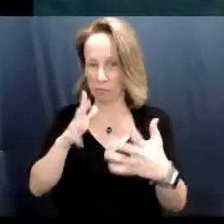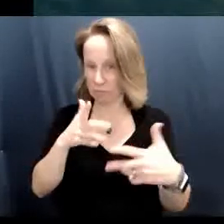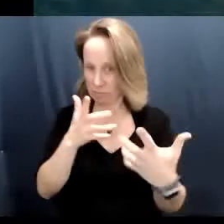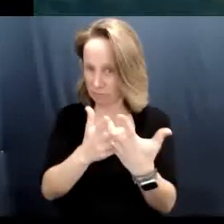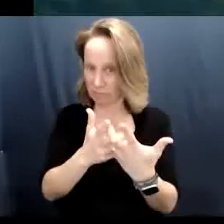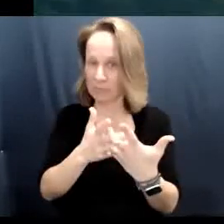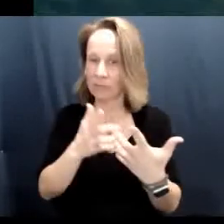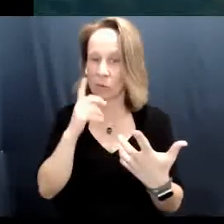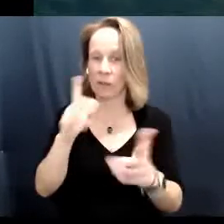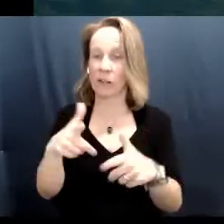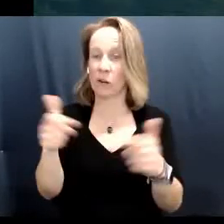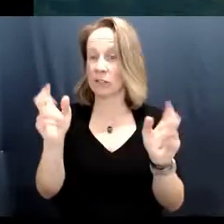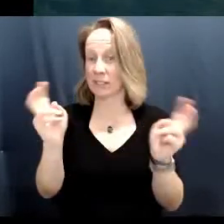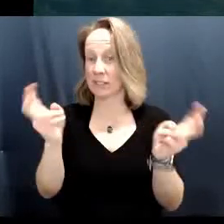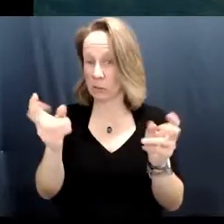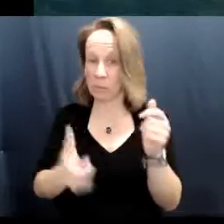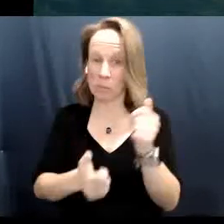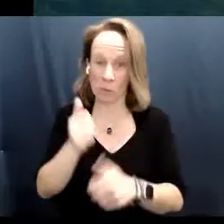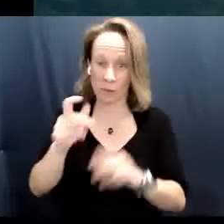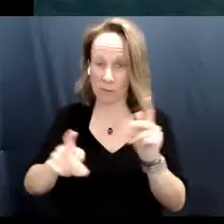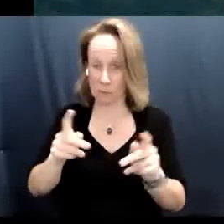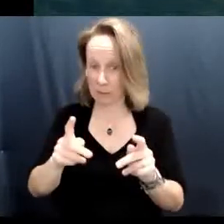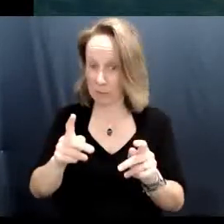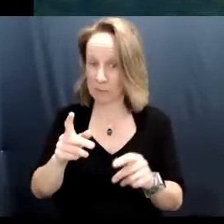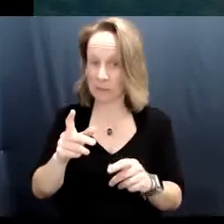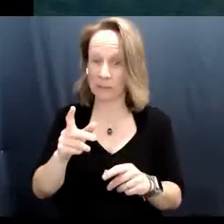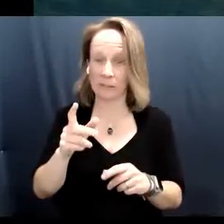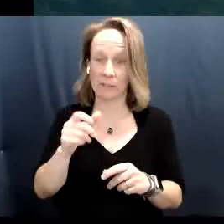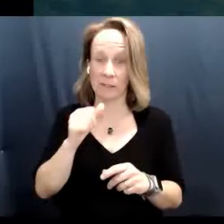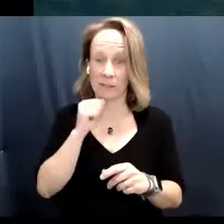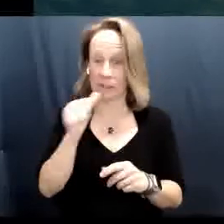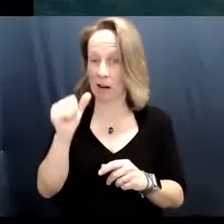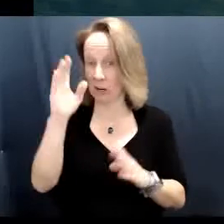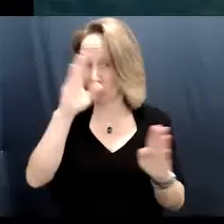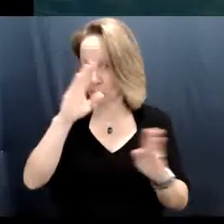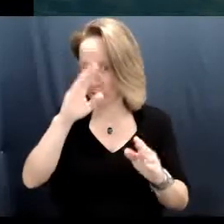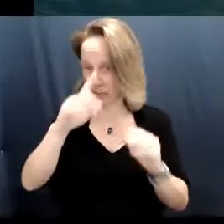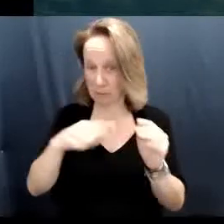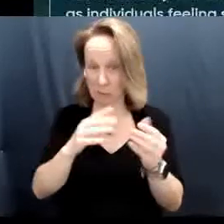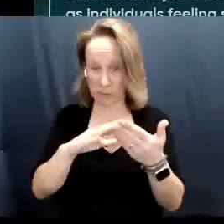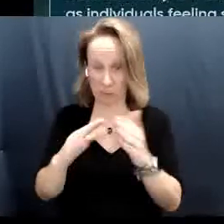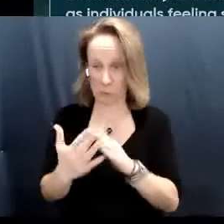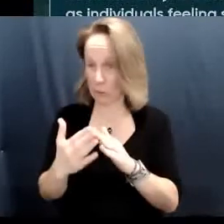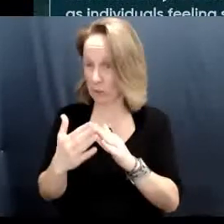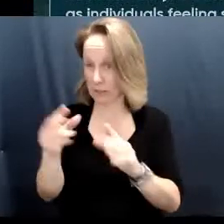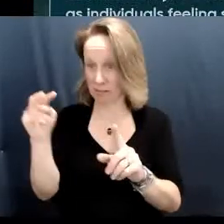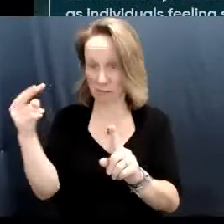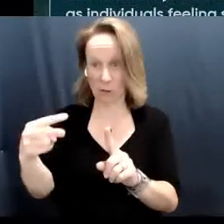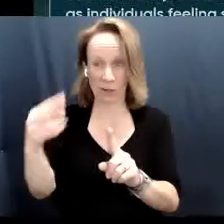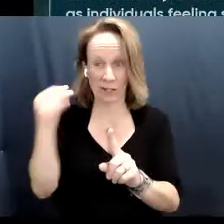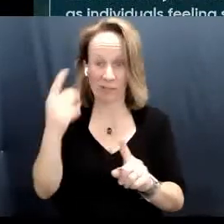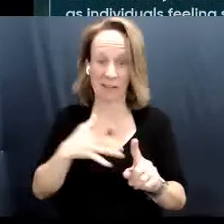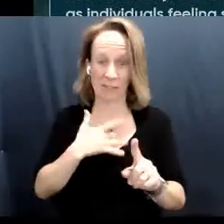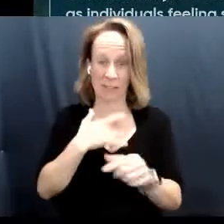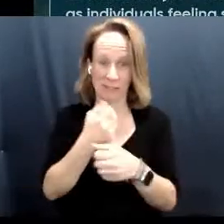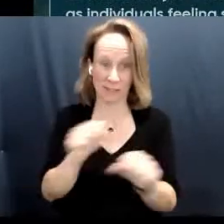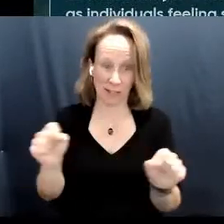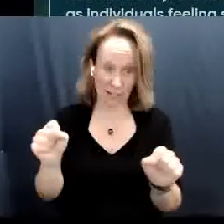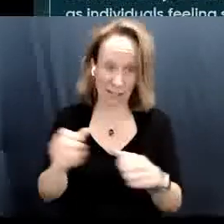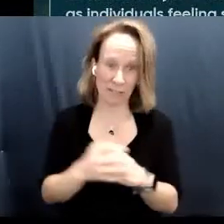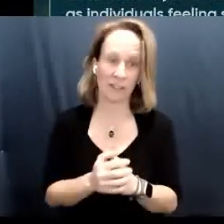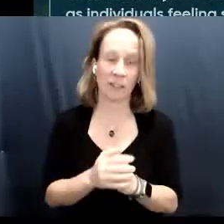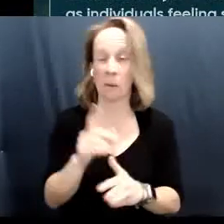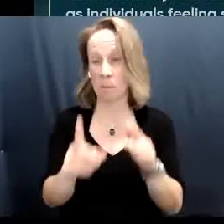people who have made the decision to attend are not worried about community perceptions if they feel safe. Transport, participants showing up on